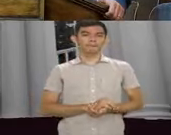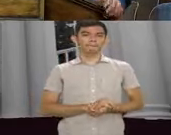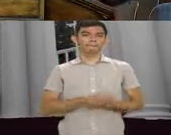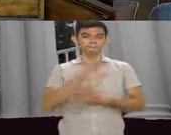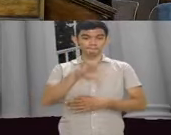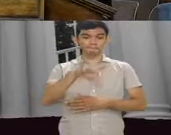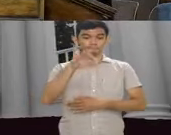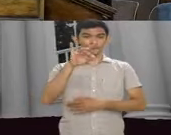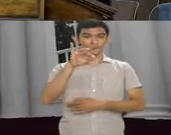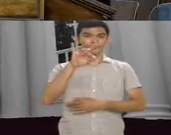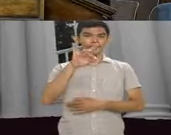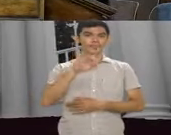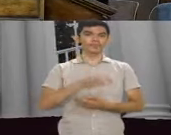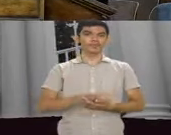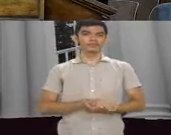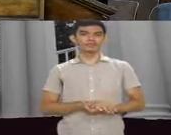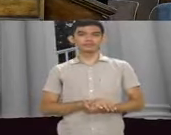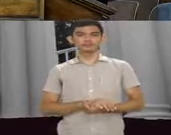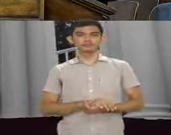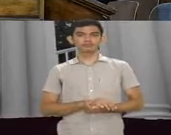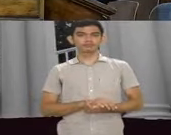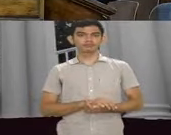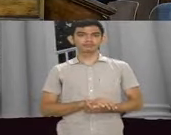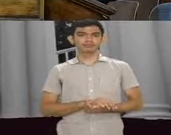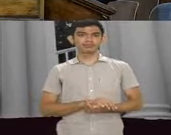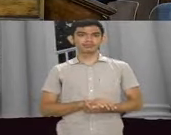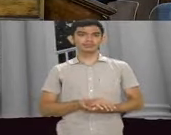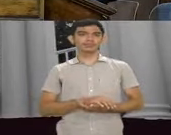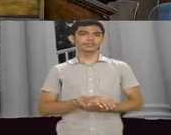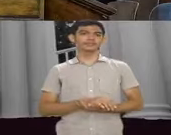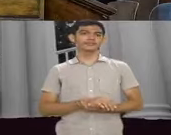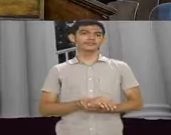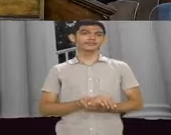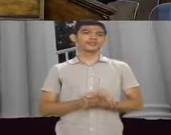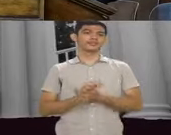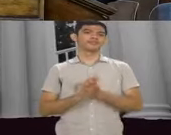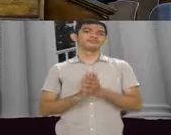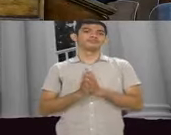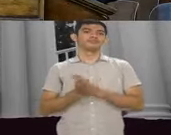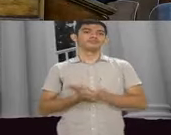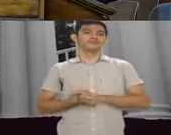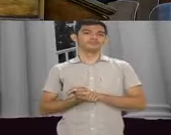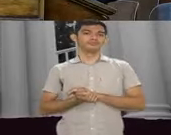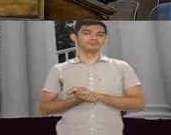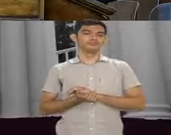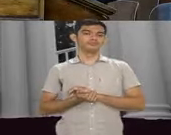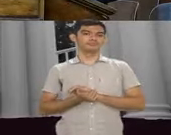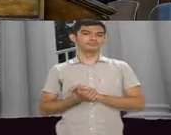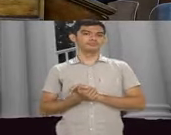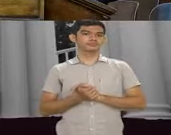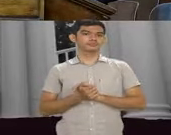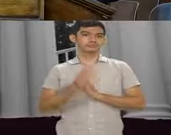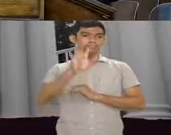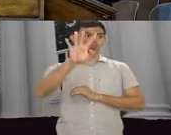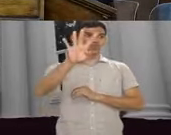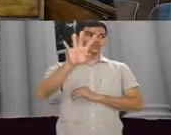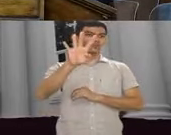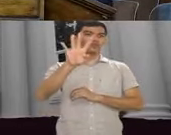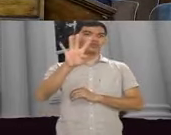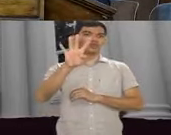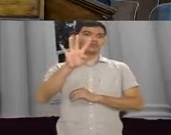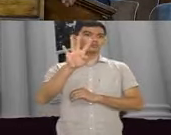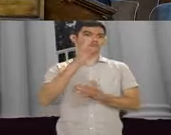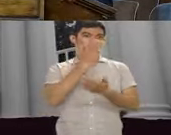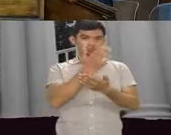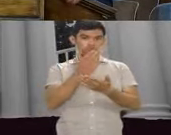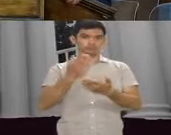here, so kana, the Immaculate Conception of Mary. Kana, mga upat ka